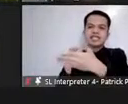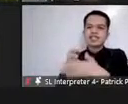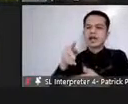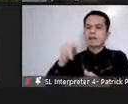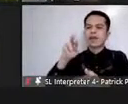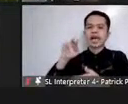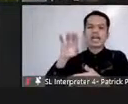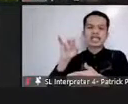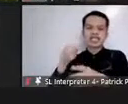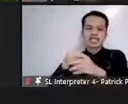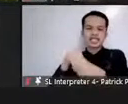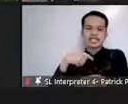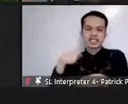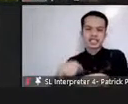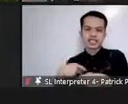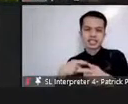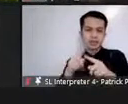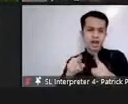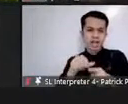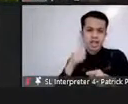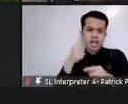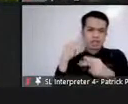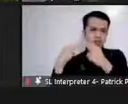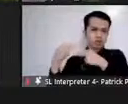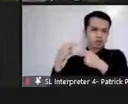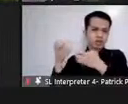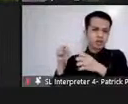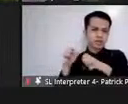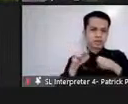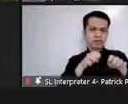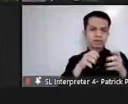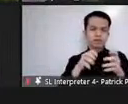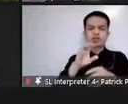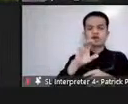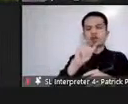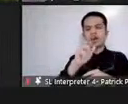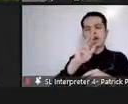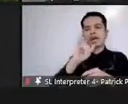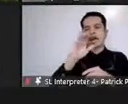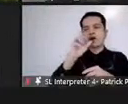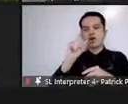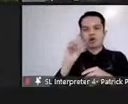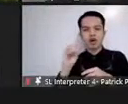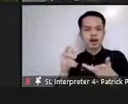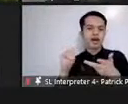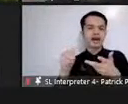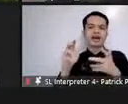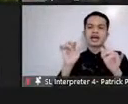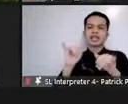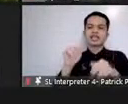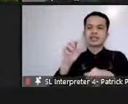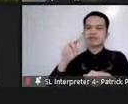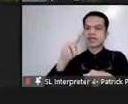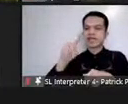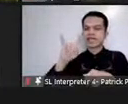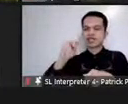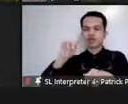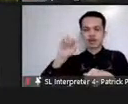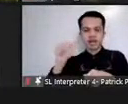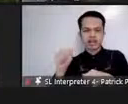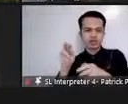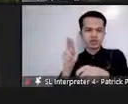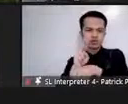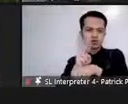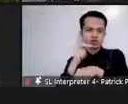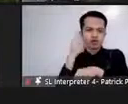are historical documents that mention the Karakowa, the Balanghay, the Juanga, that are used